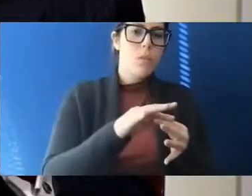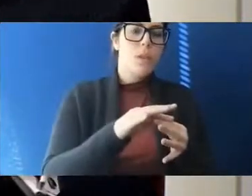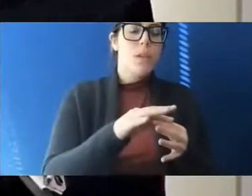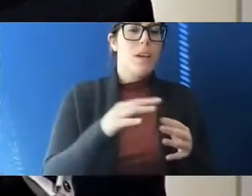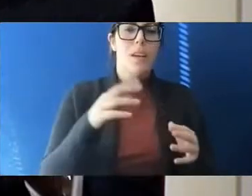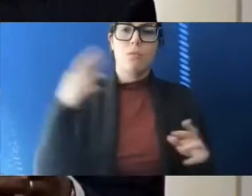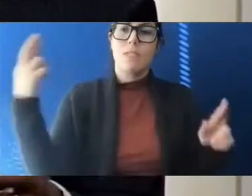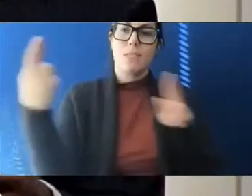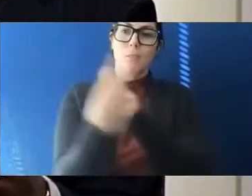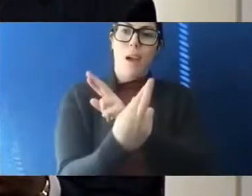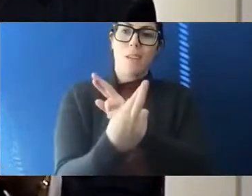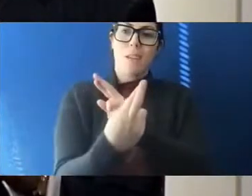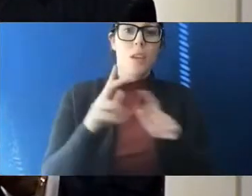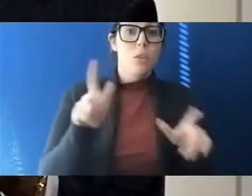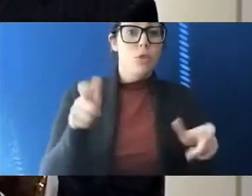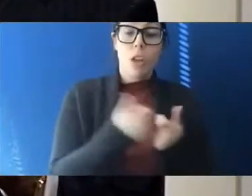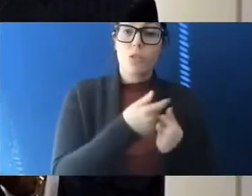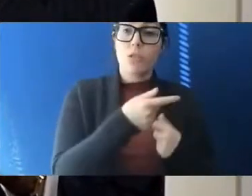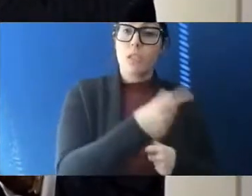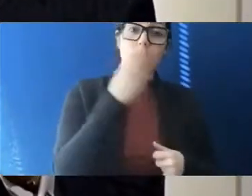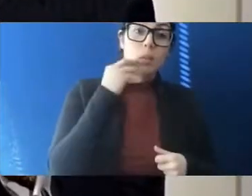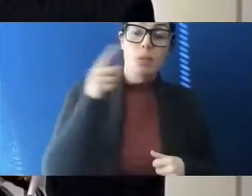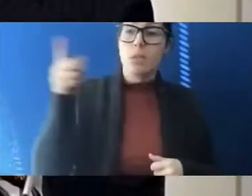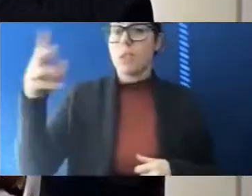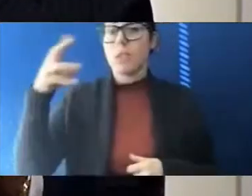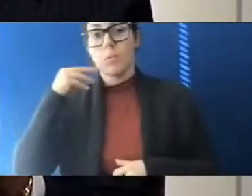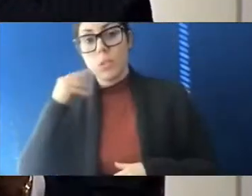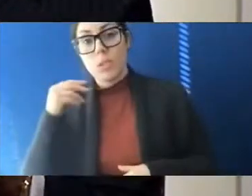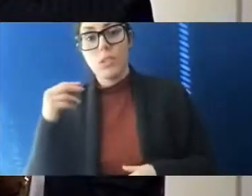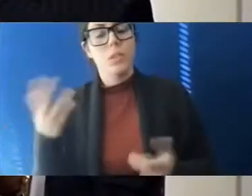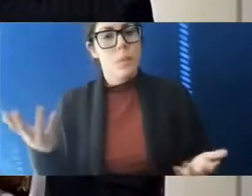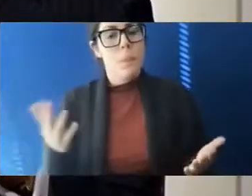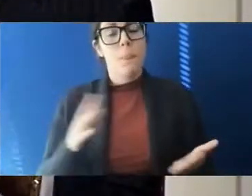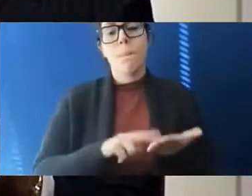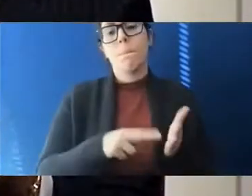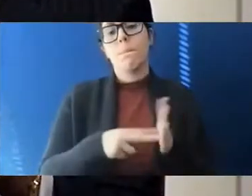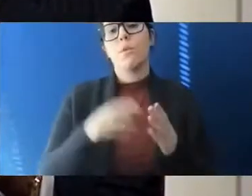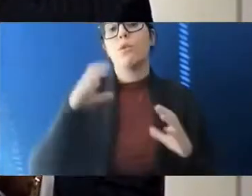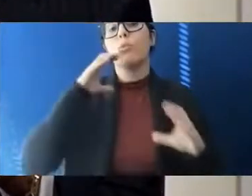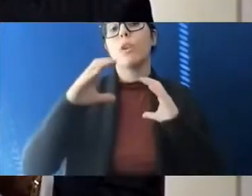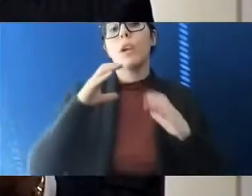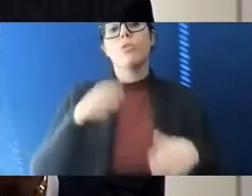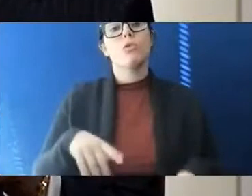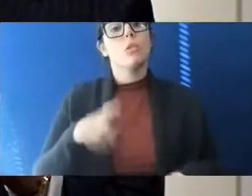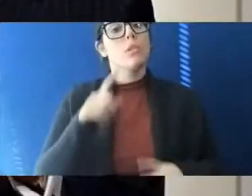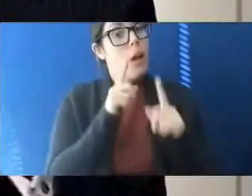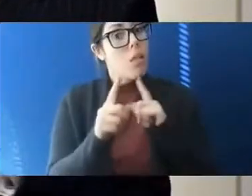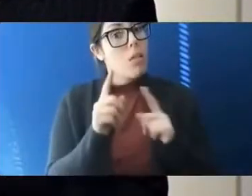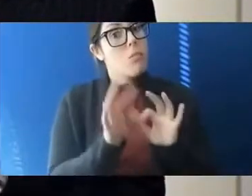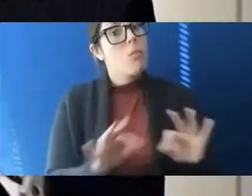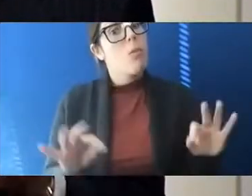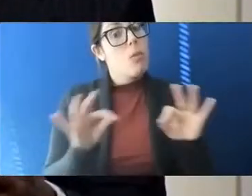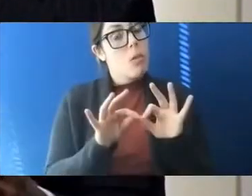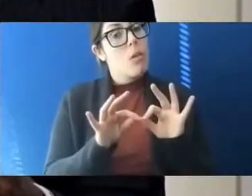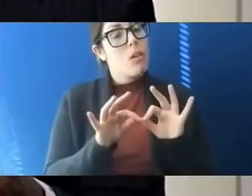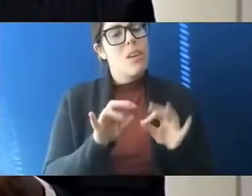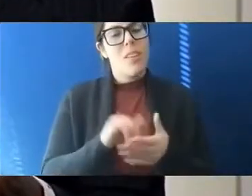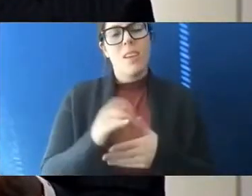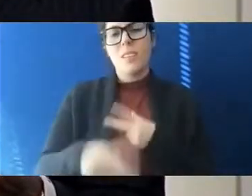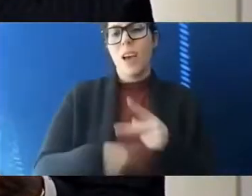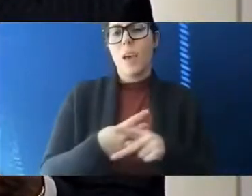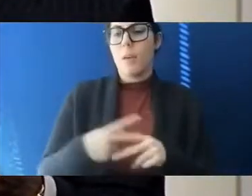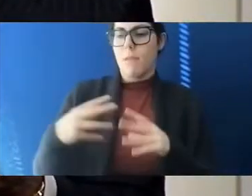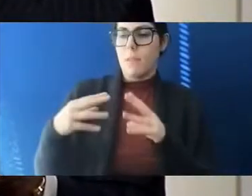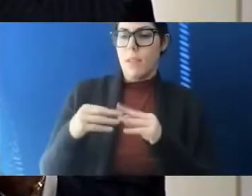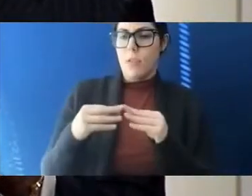challenges that they are dealing with also. So communication and dialogue are important. This kind of session